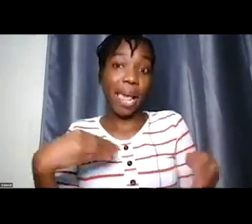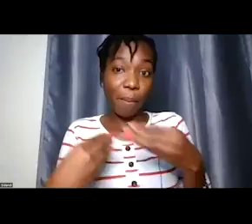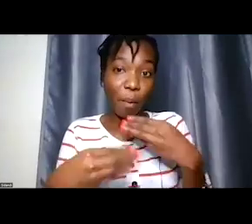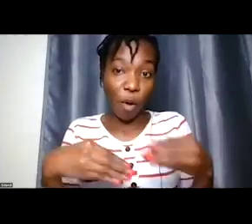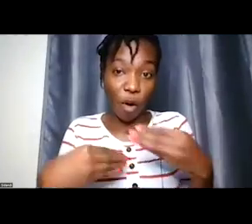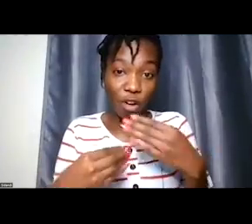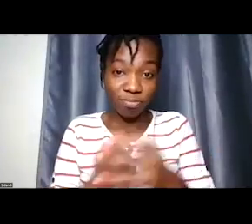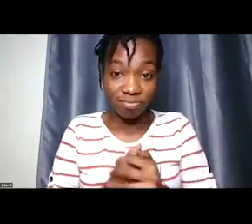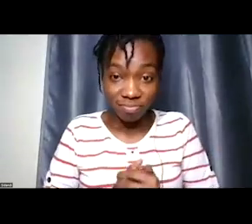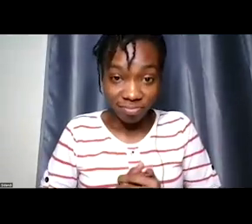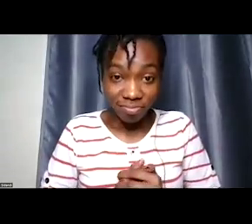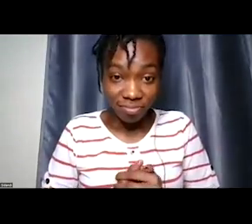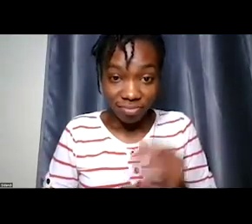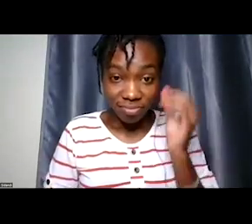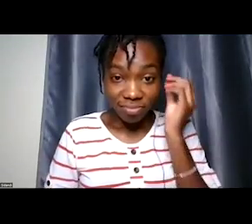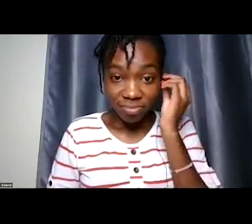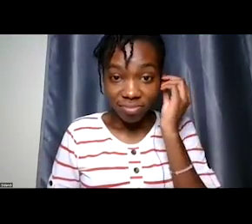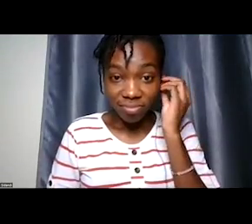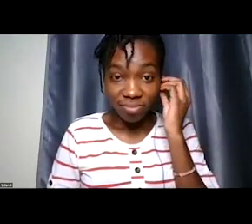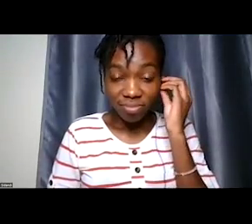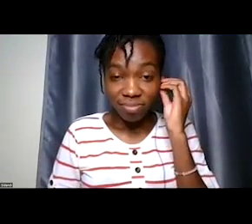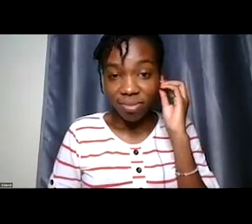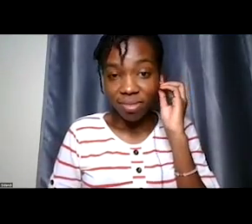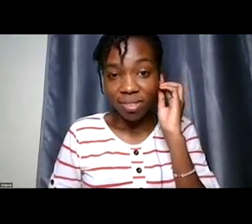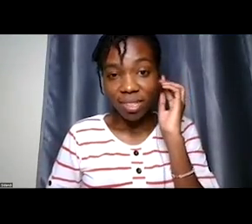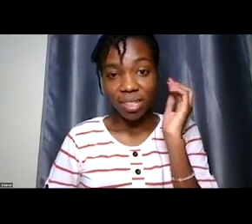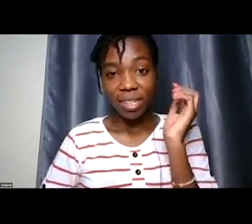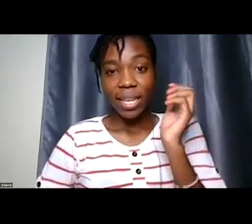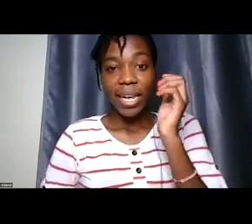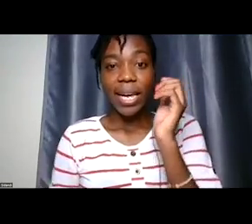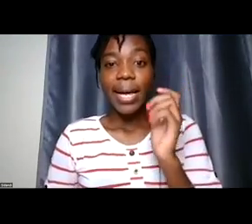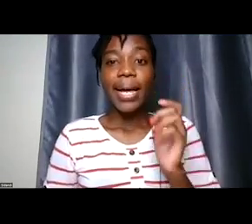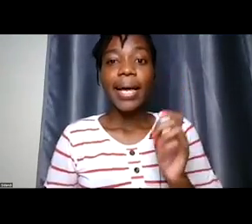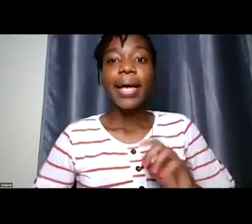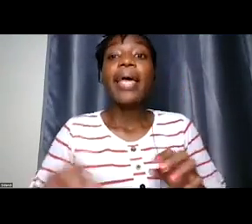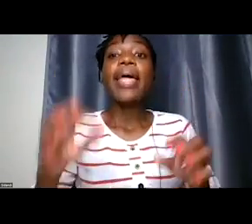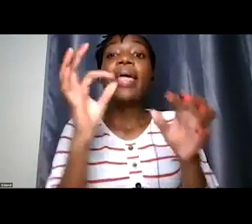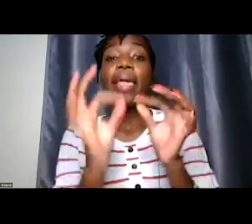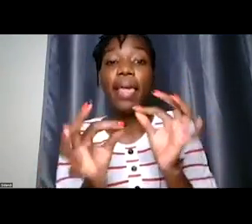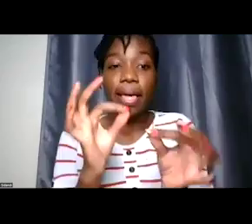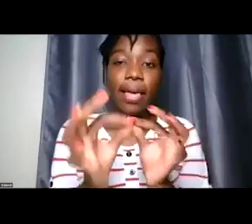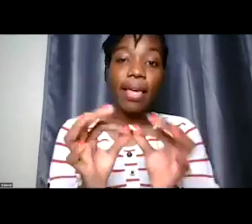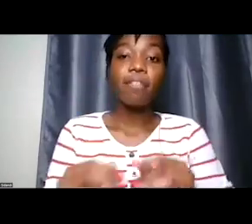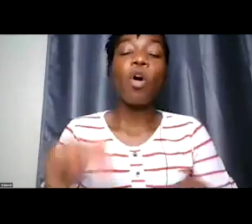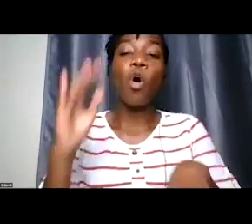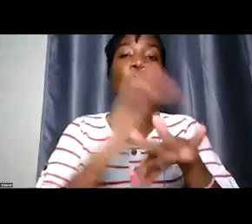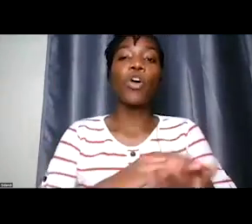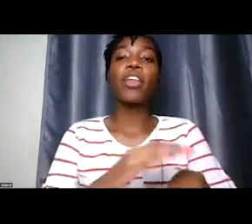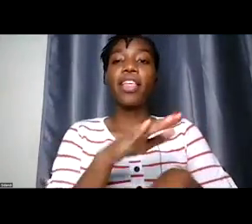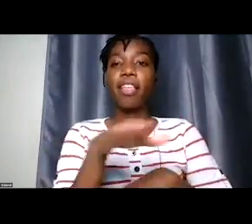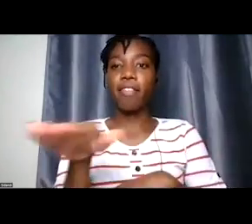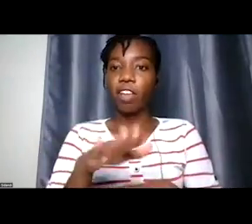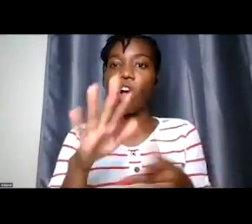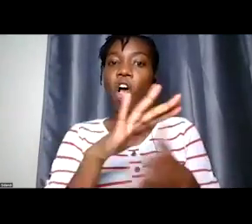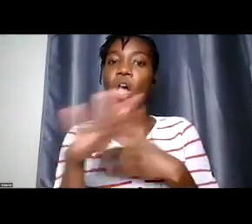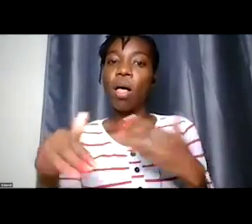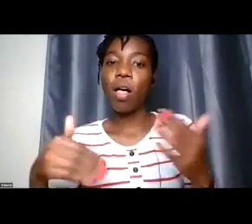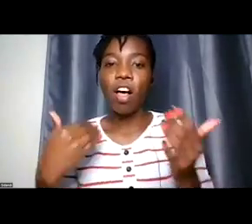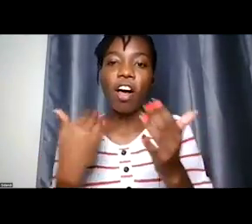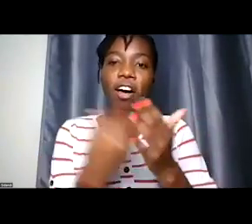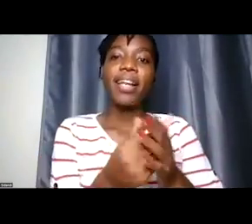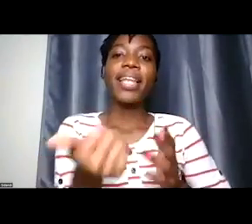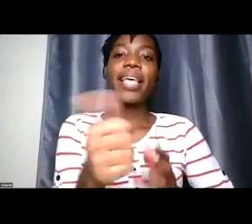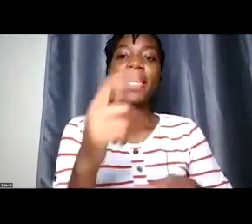Sorry about that. No worries. When it comes to good evening, everyone, wherever you